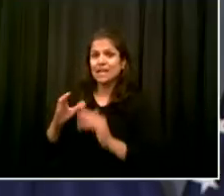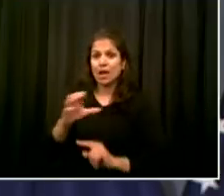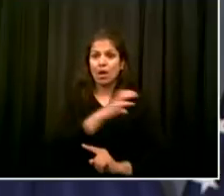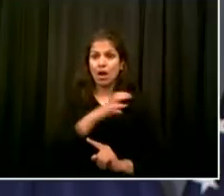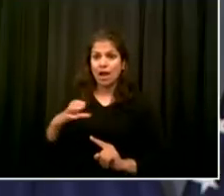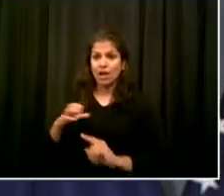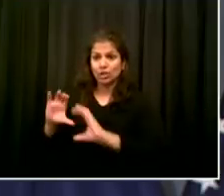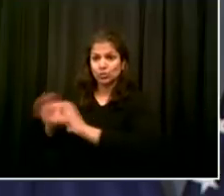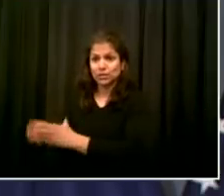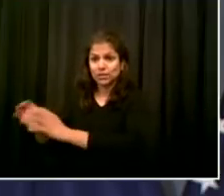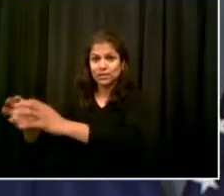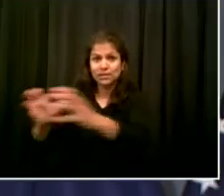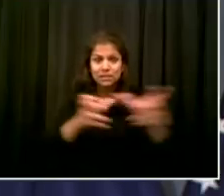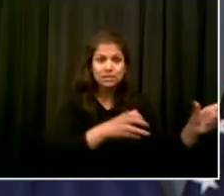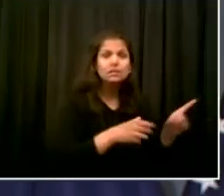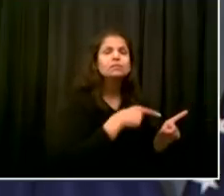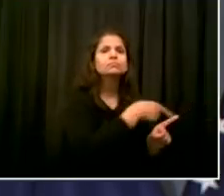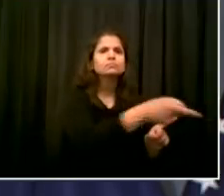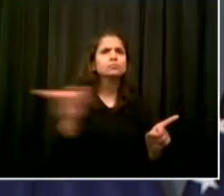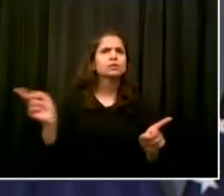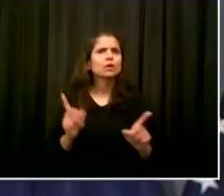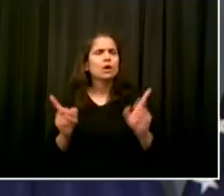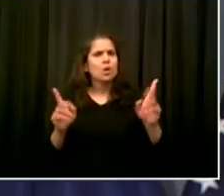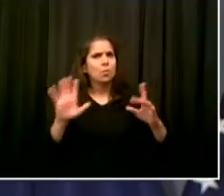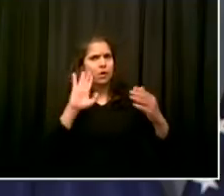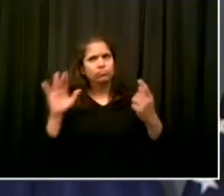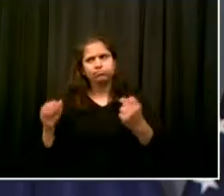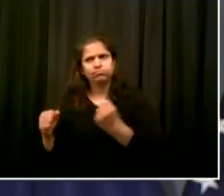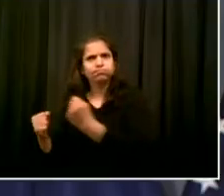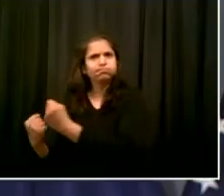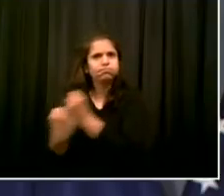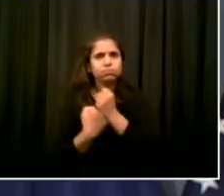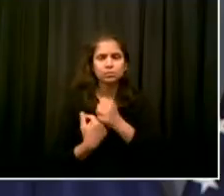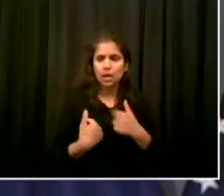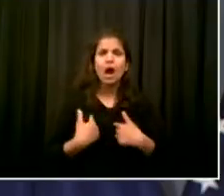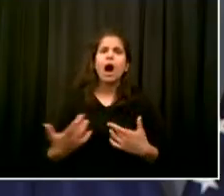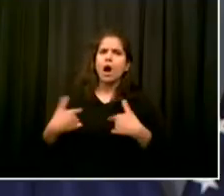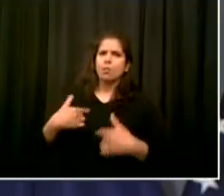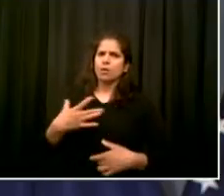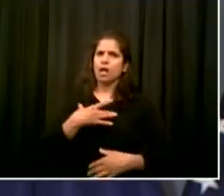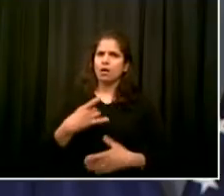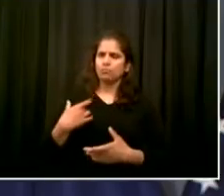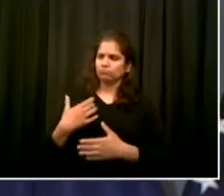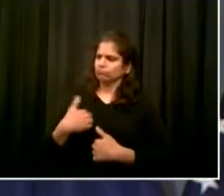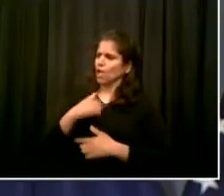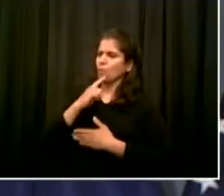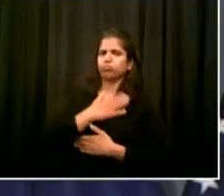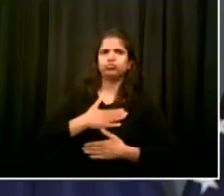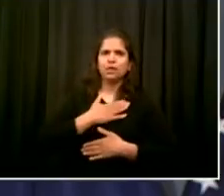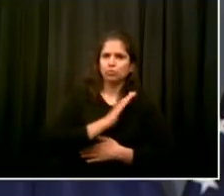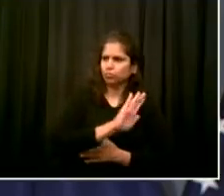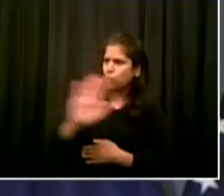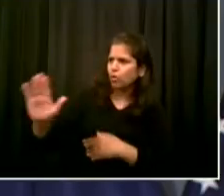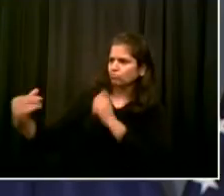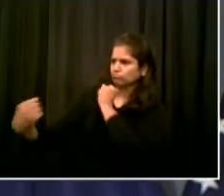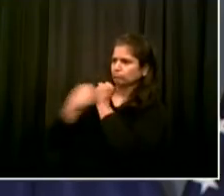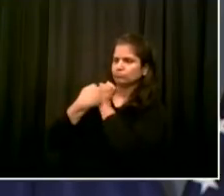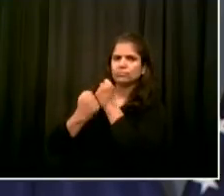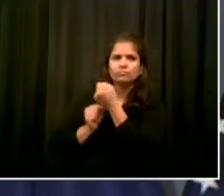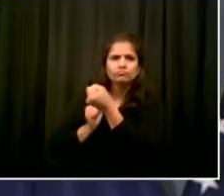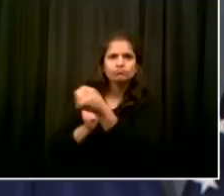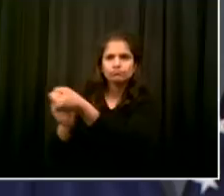very beginning to this very day. We are very appreciative of all the city council members throughout the city for your support.